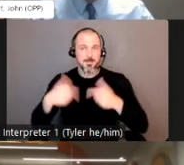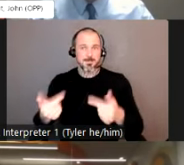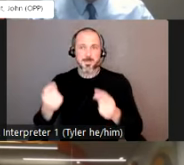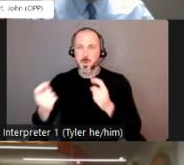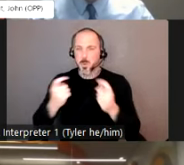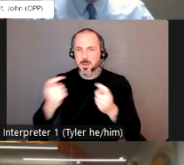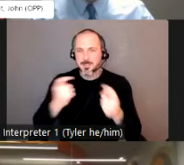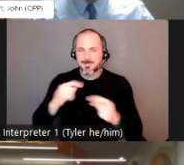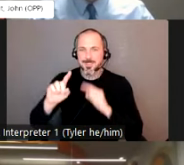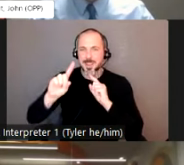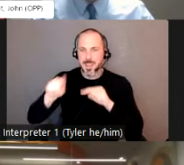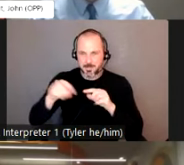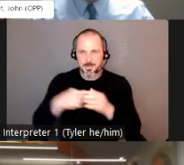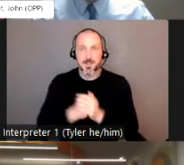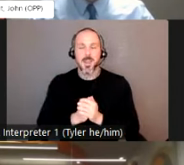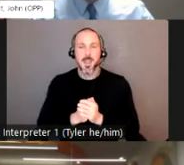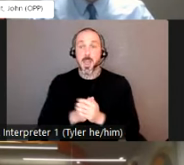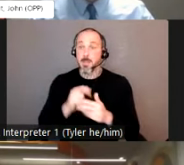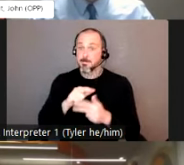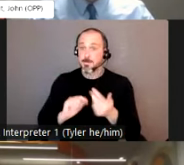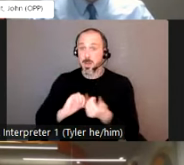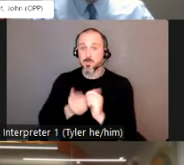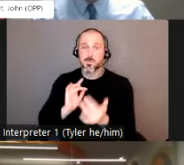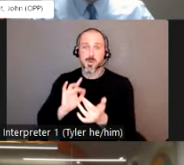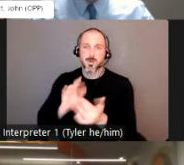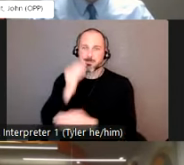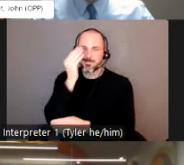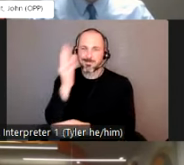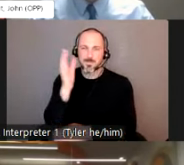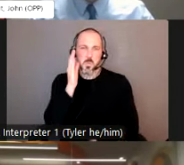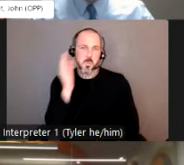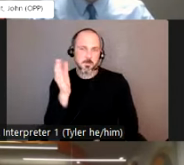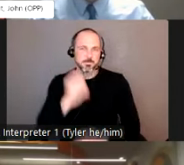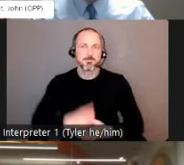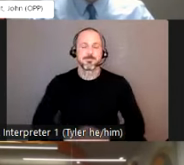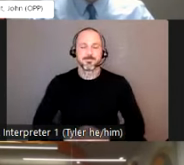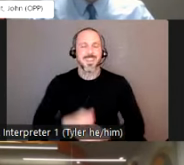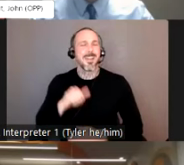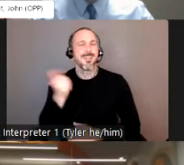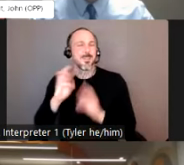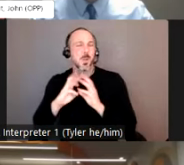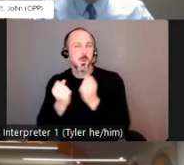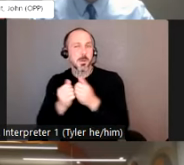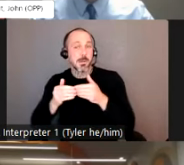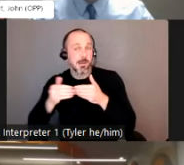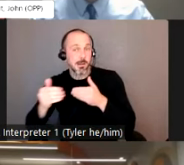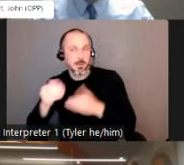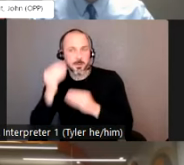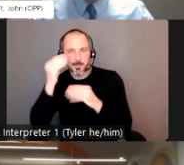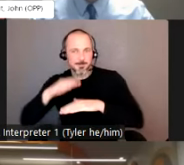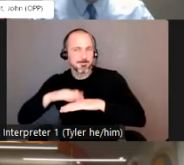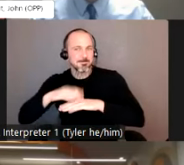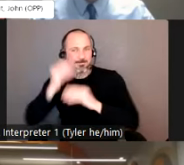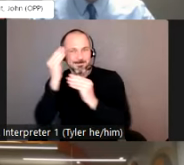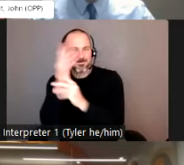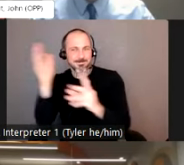contact information for the speakers for further discussions, and just tell you about some other upcoming events that we have planned until the end of